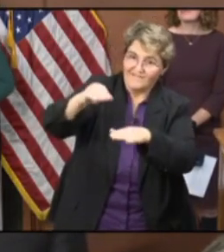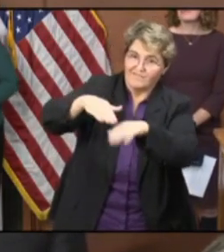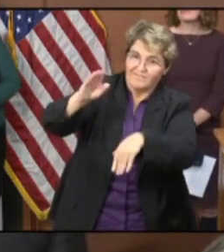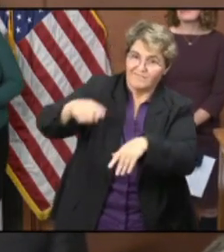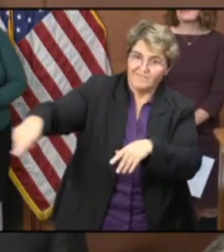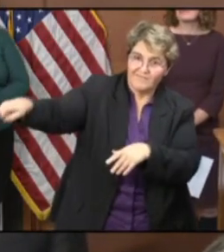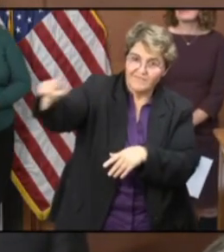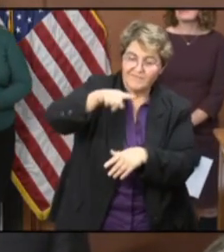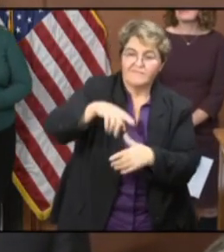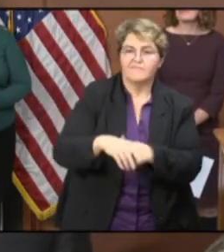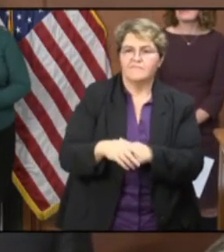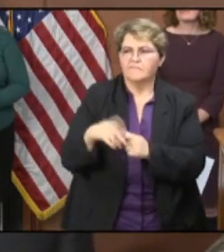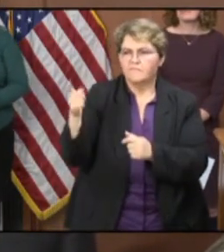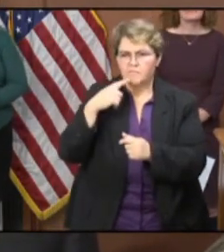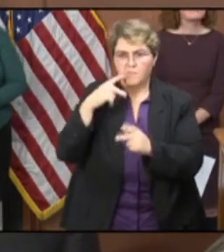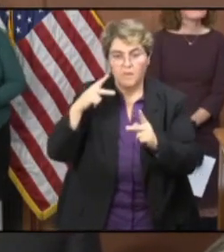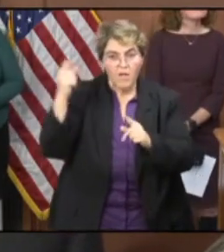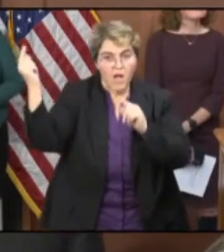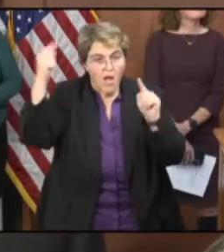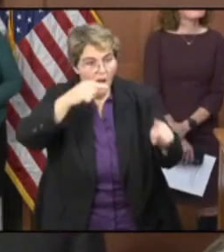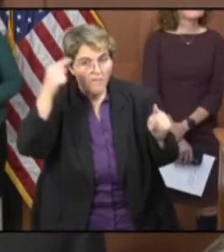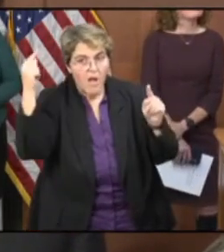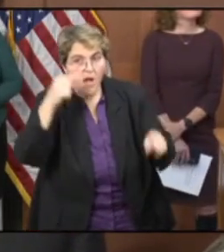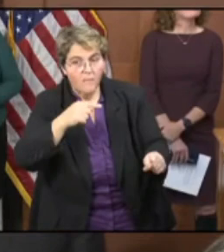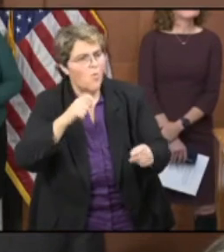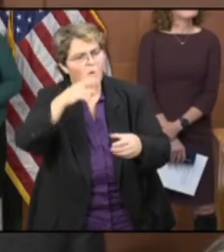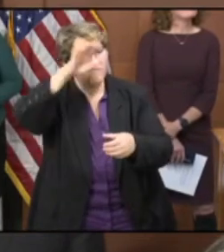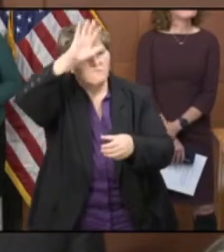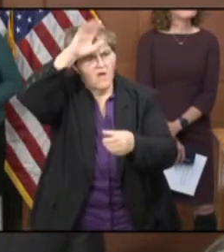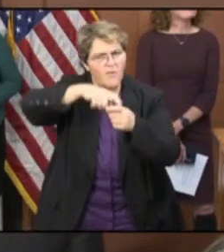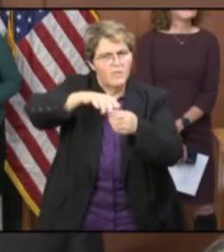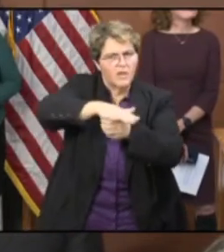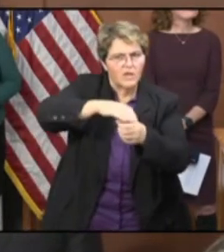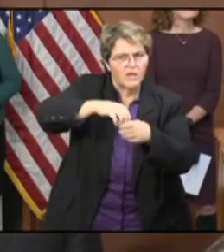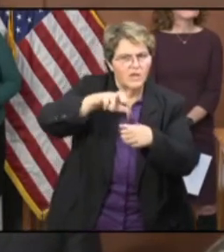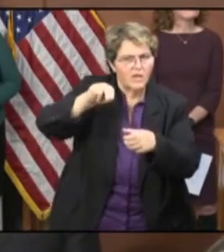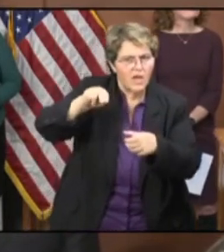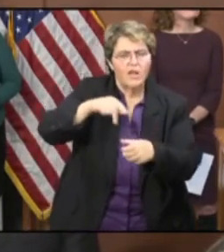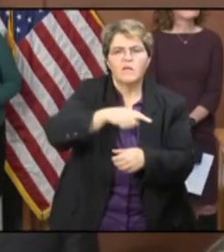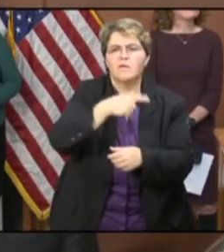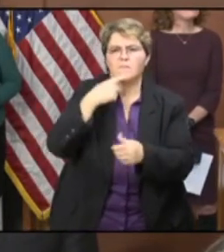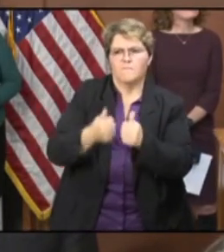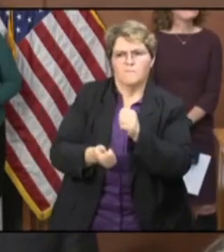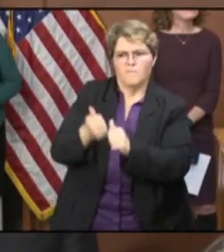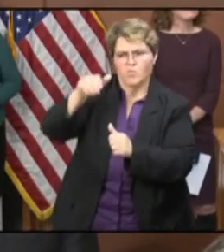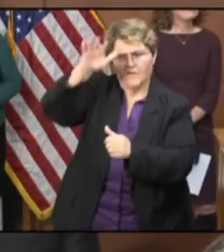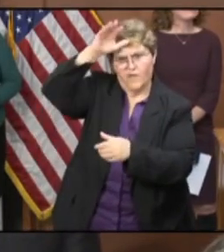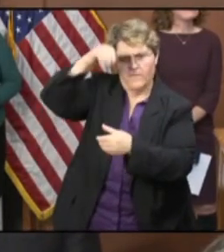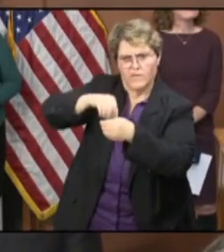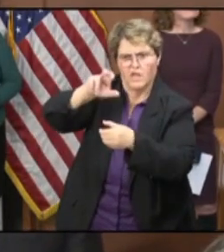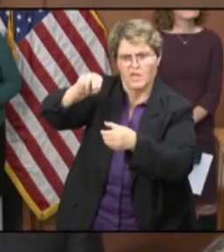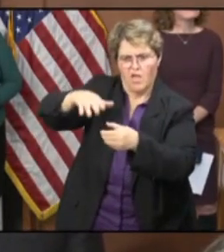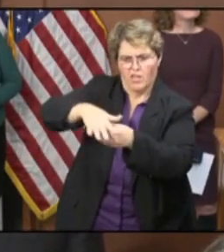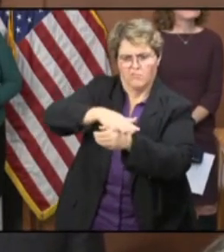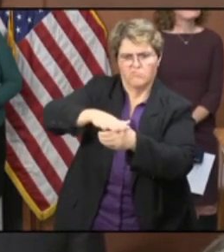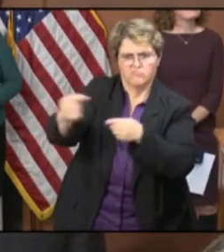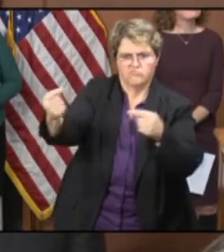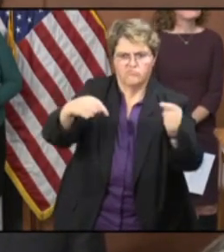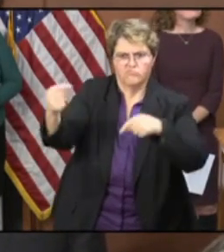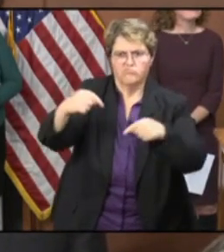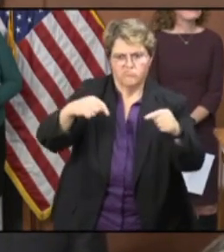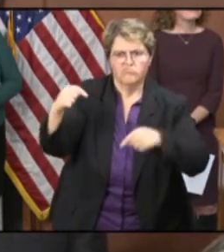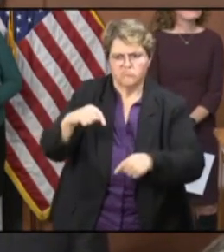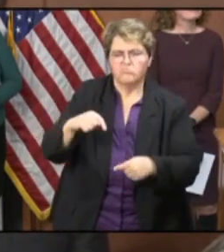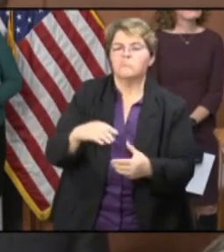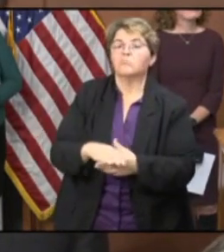on local fire departments? There's a heavy reliance on the local fire departments. They are the first responders to the state. Our role as DEEP is